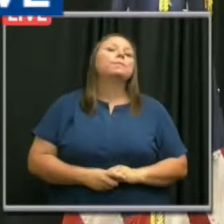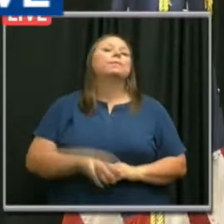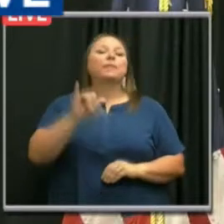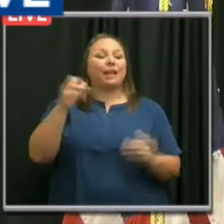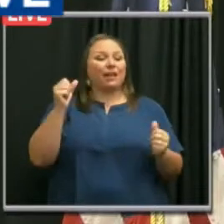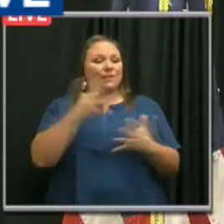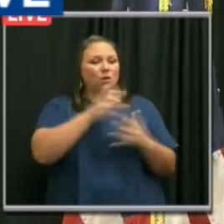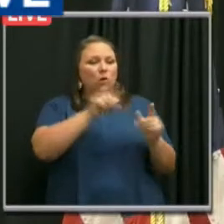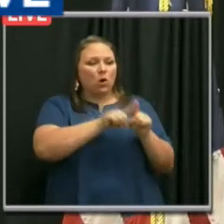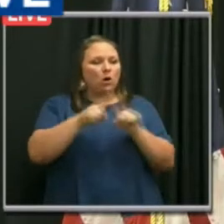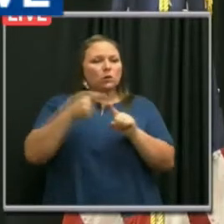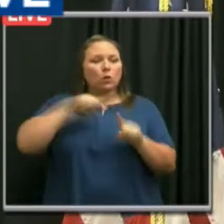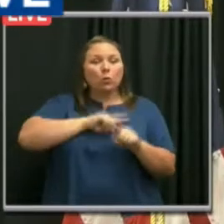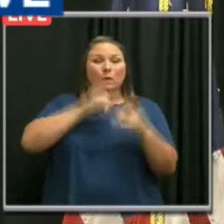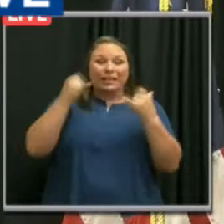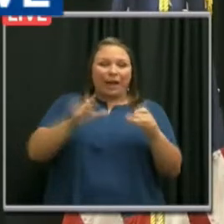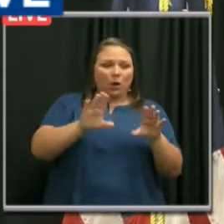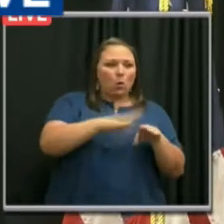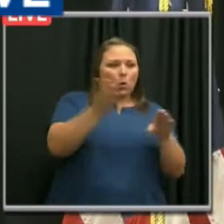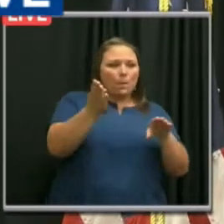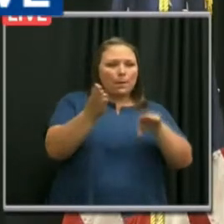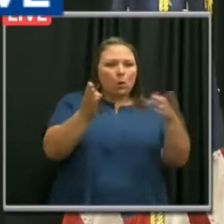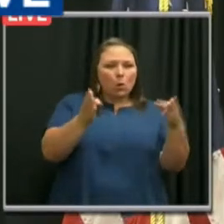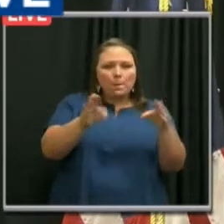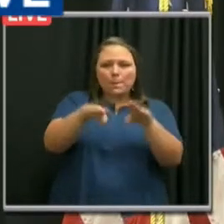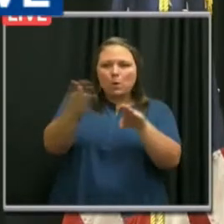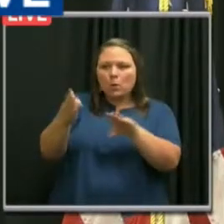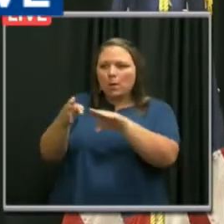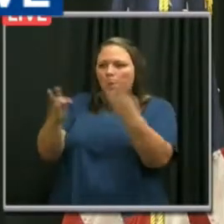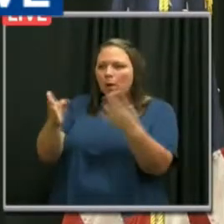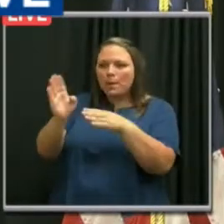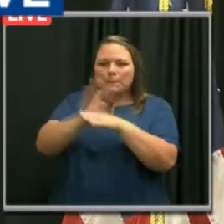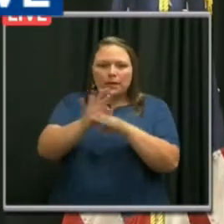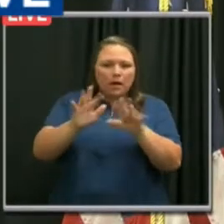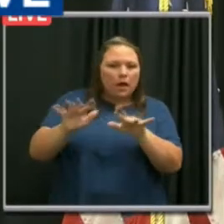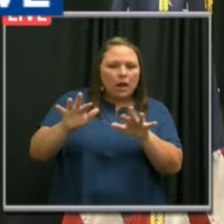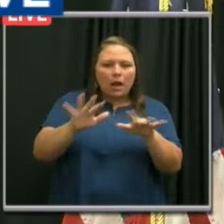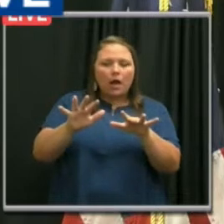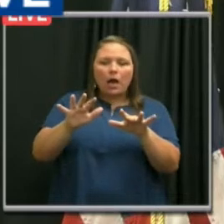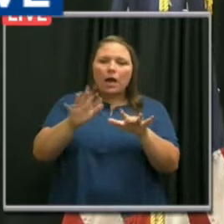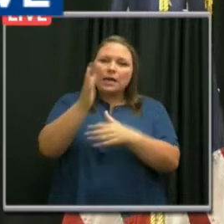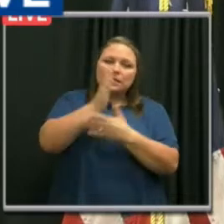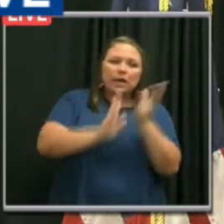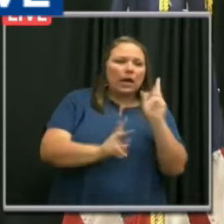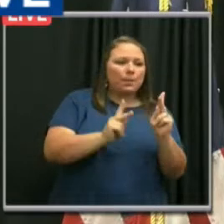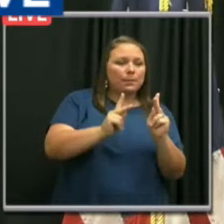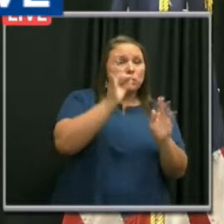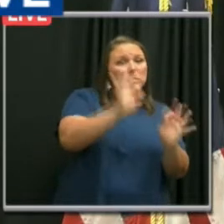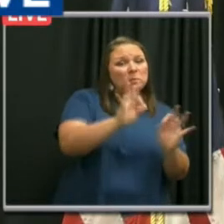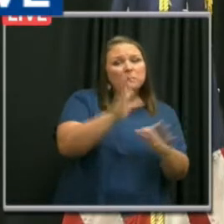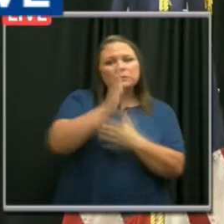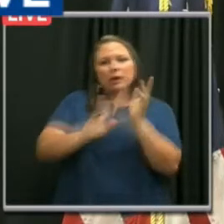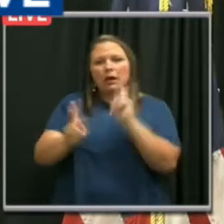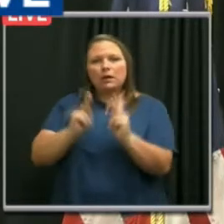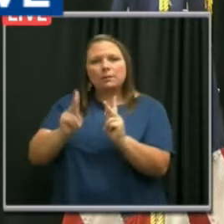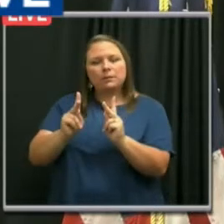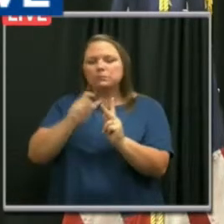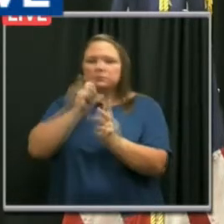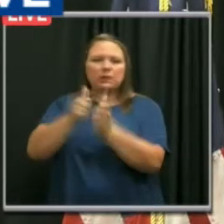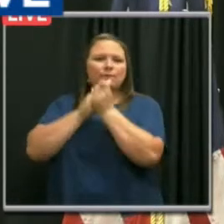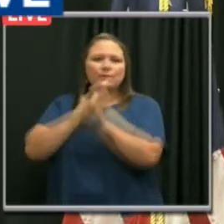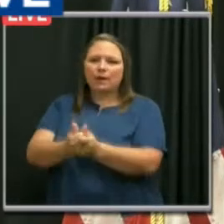by the fact that we're reopening the economies, and quite honestly, some people are doing it better than others, and some people are following